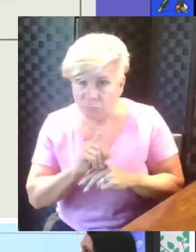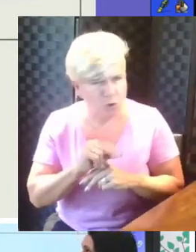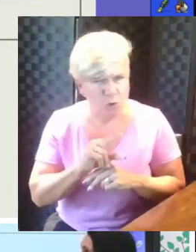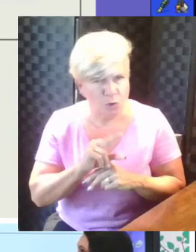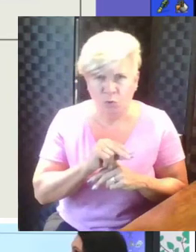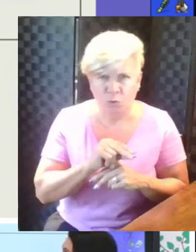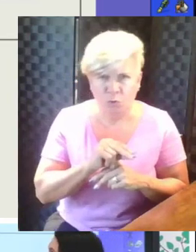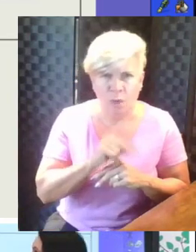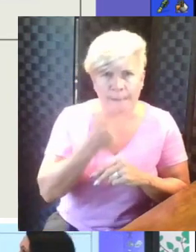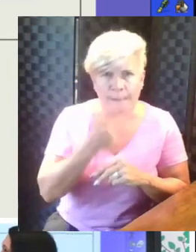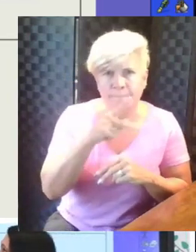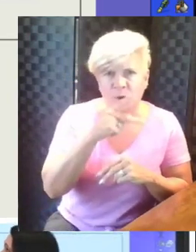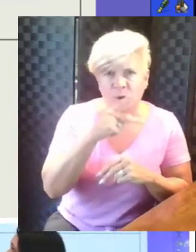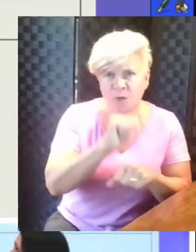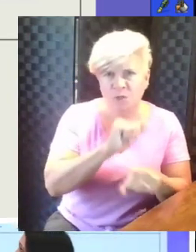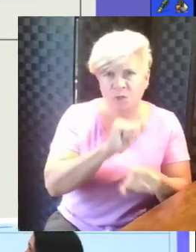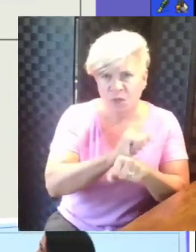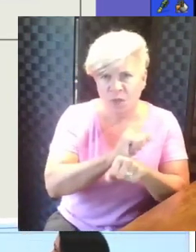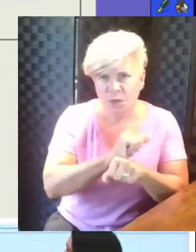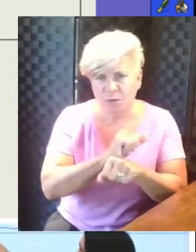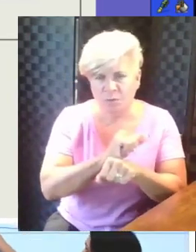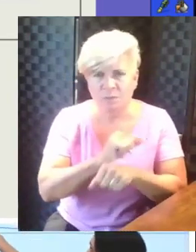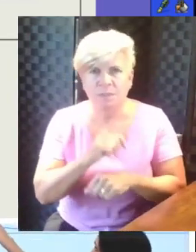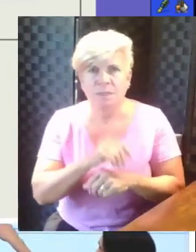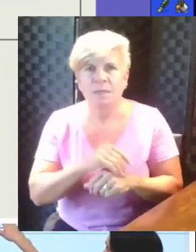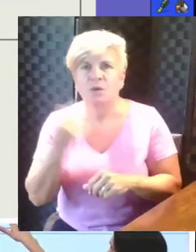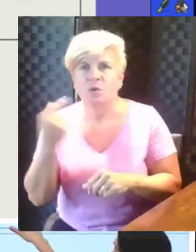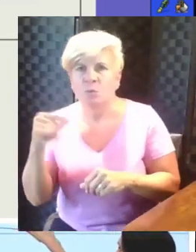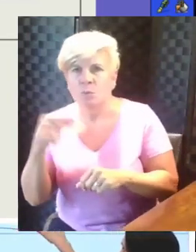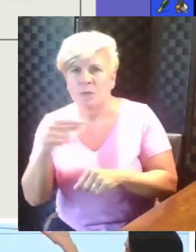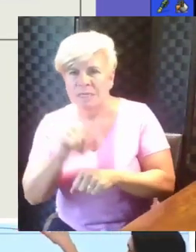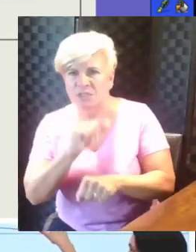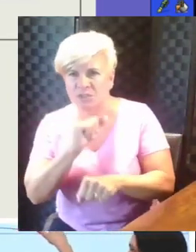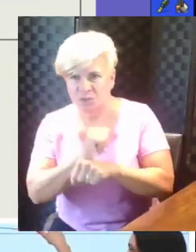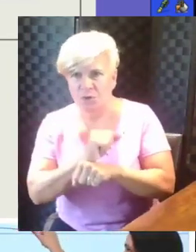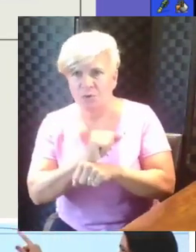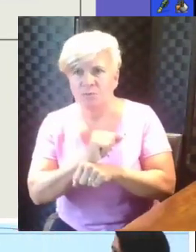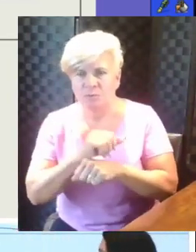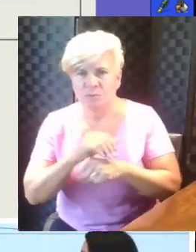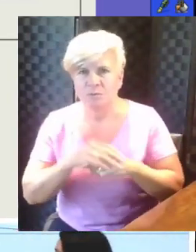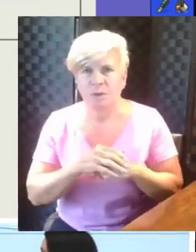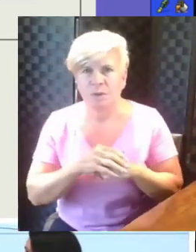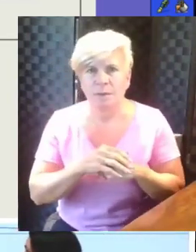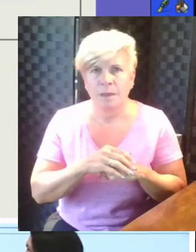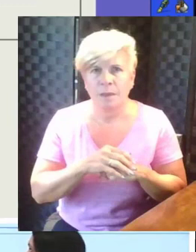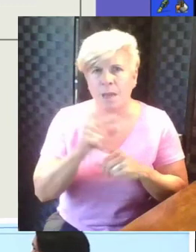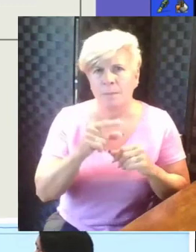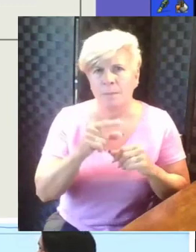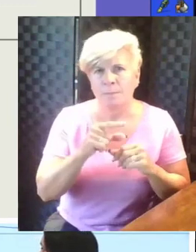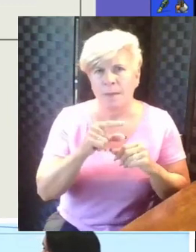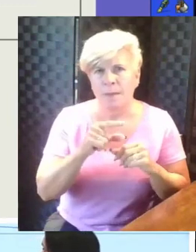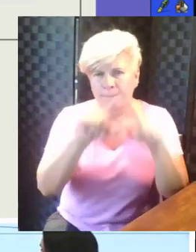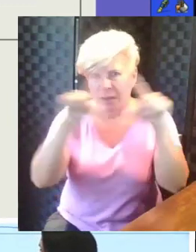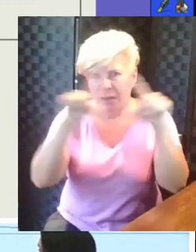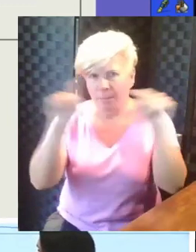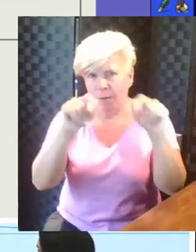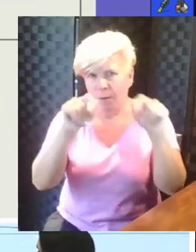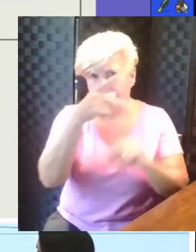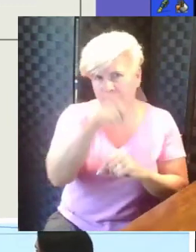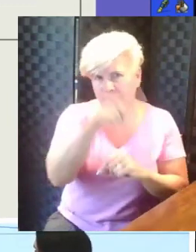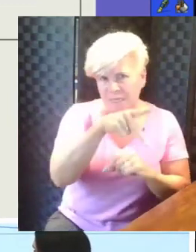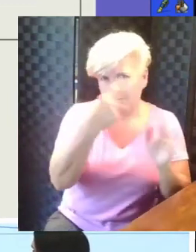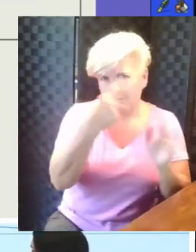No, it's purple stones and green stones. So I'm going to make a bar for